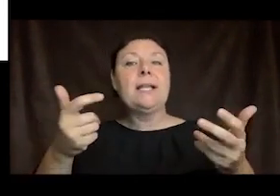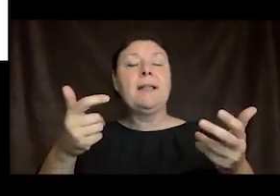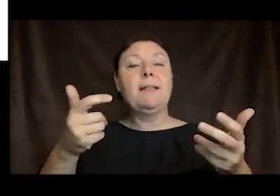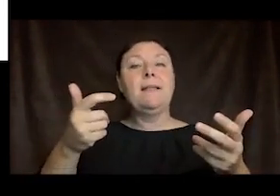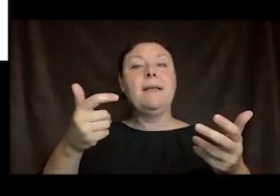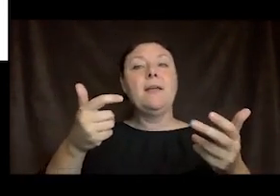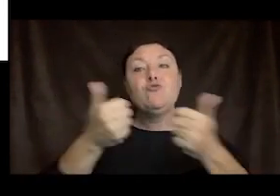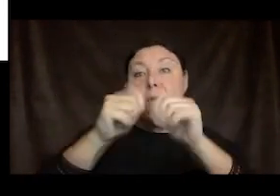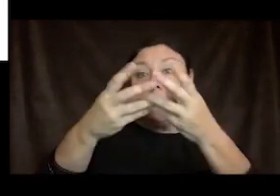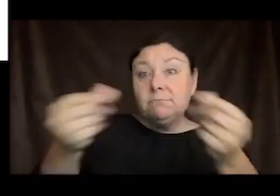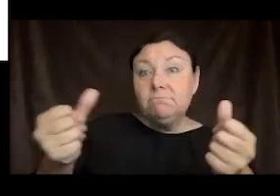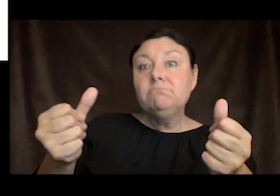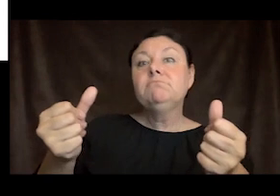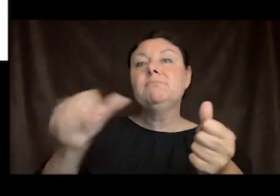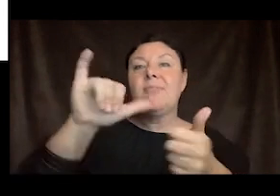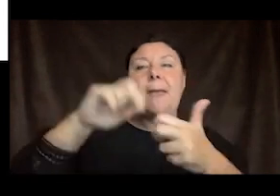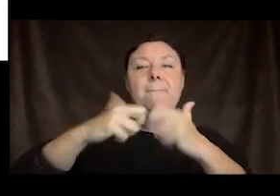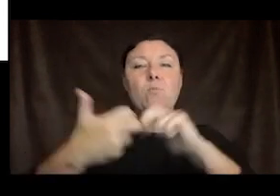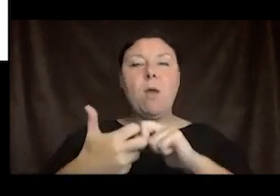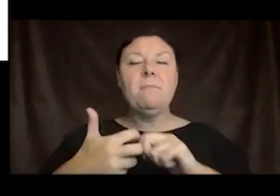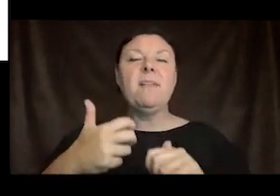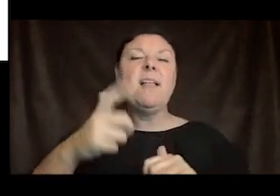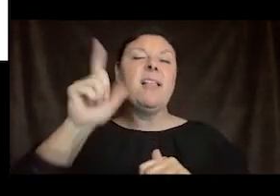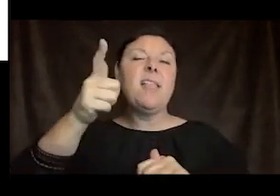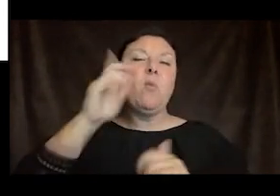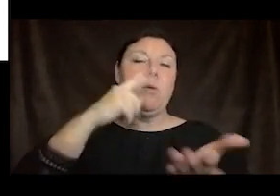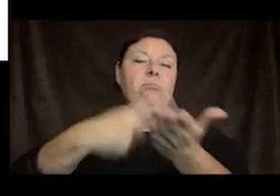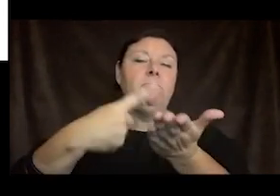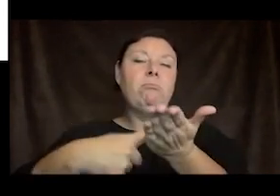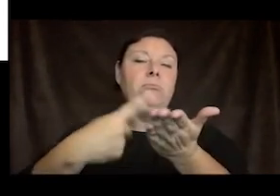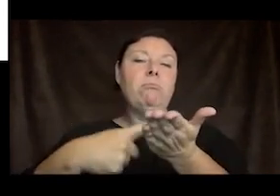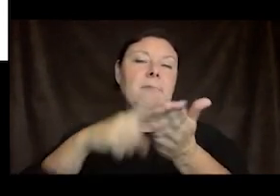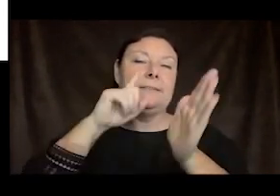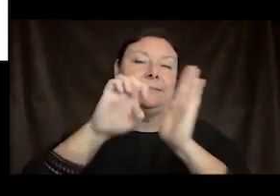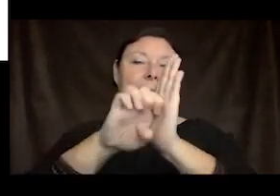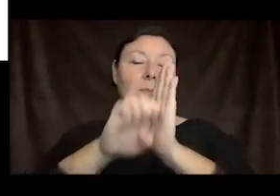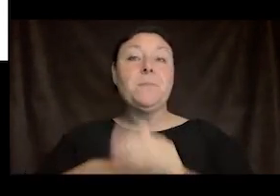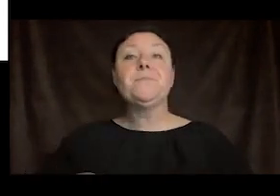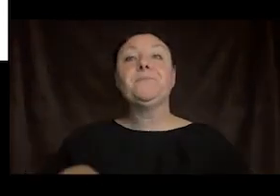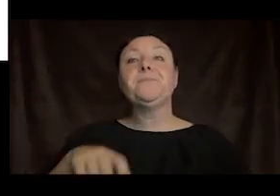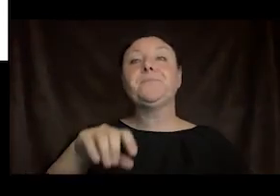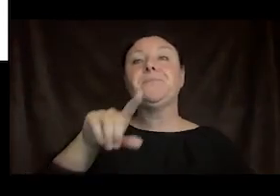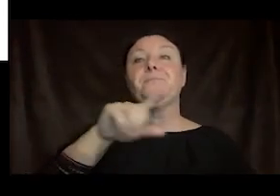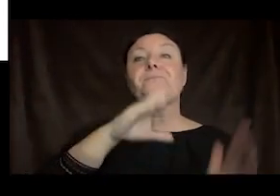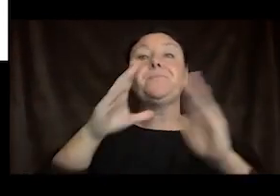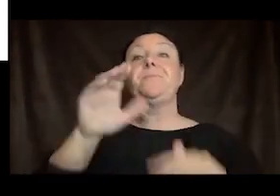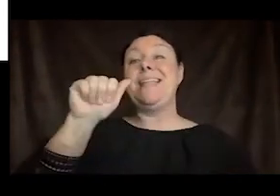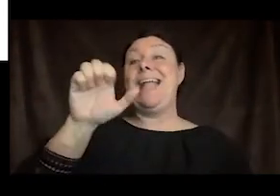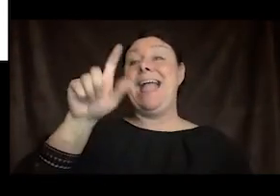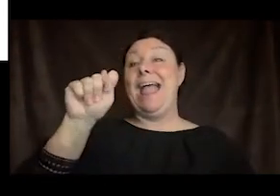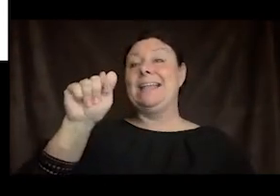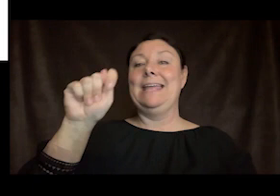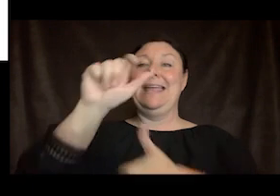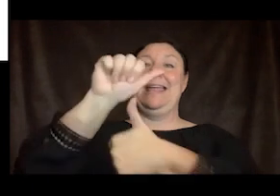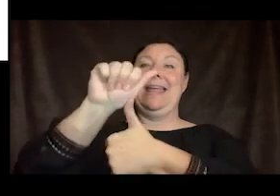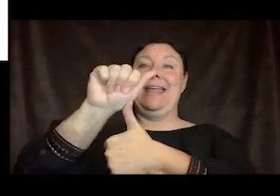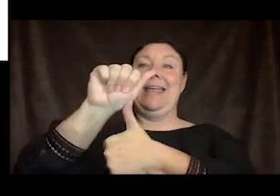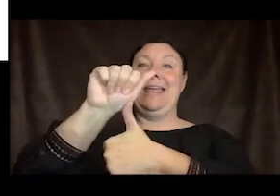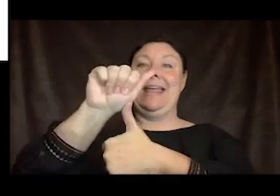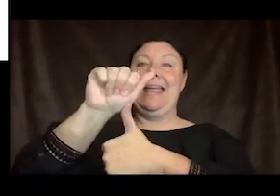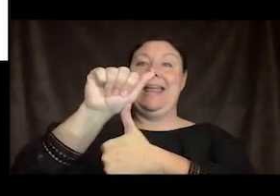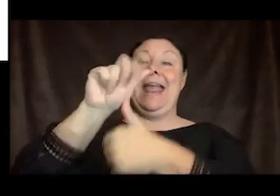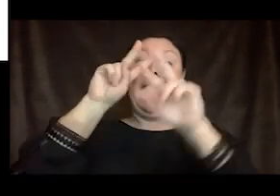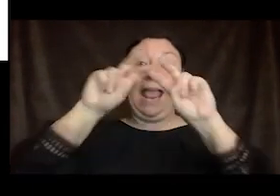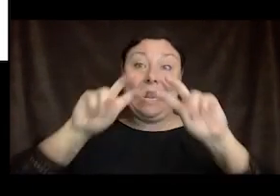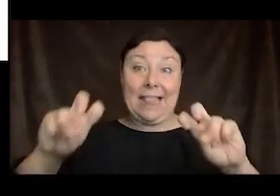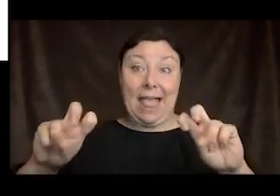the problem is. And I'm going to give you an example of this in a little bit. Analyze. You can go deeper, and I